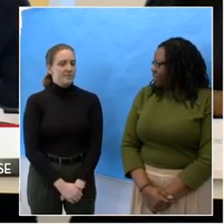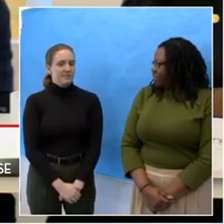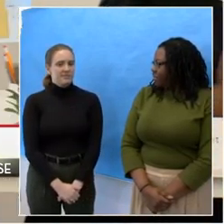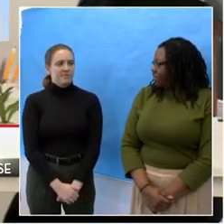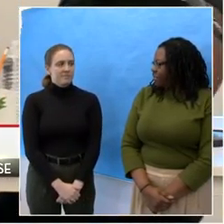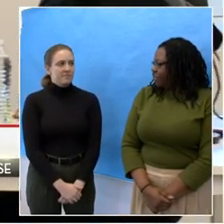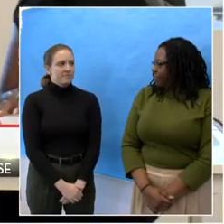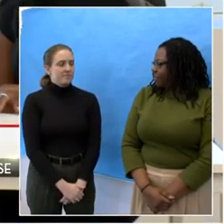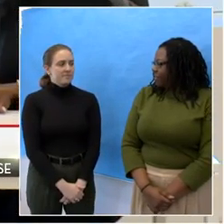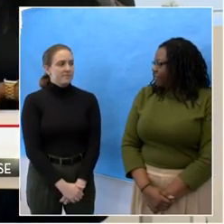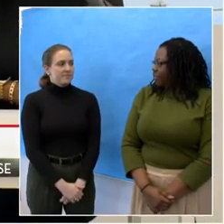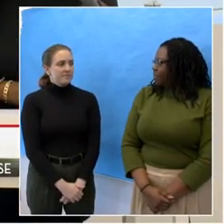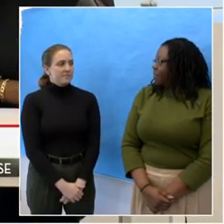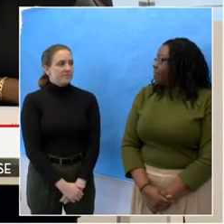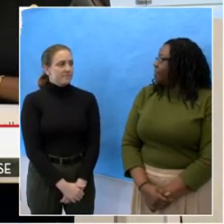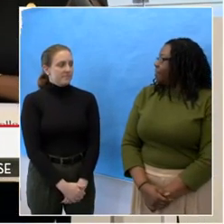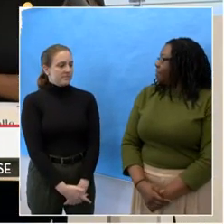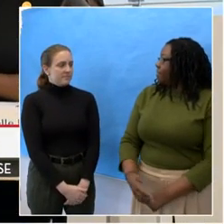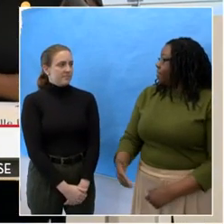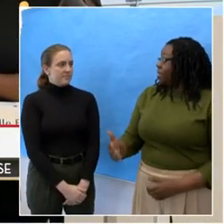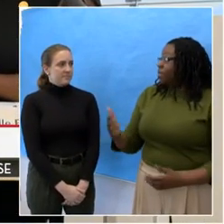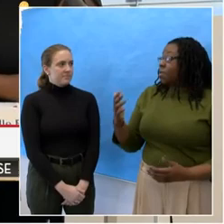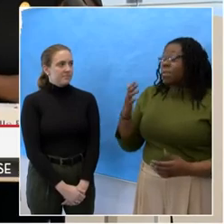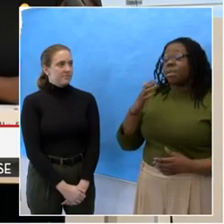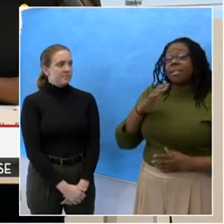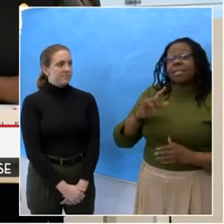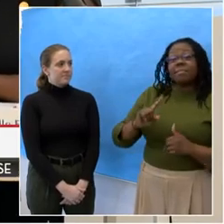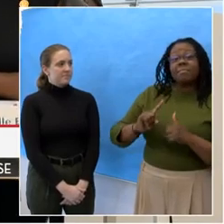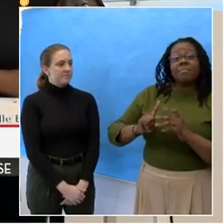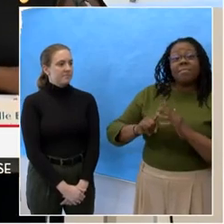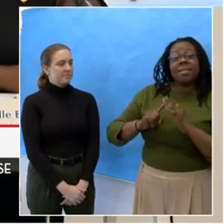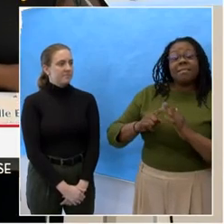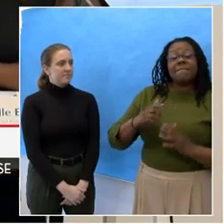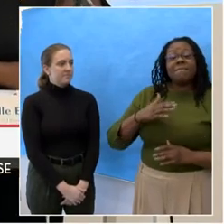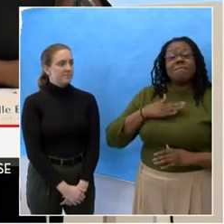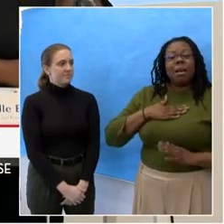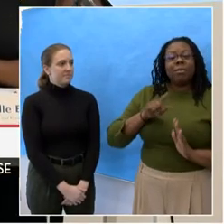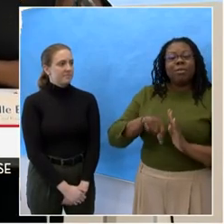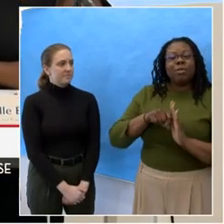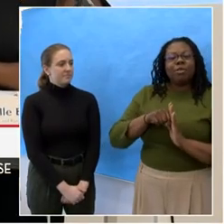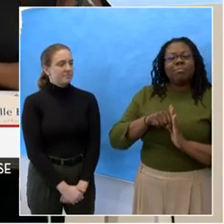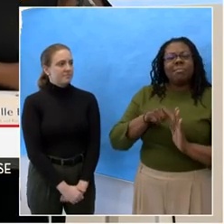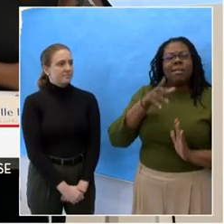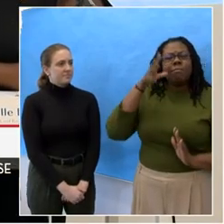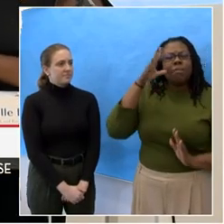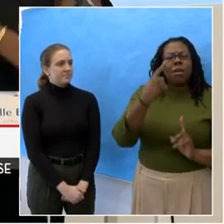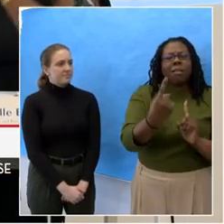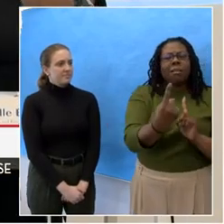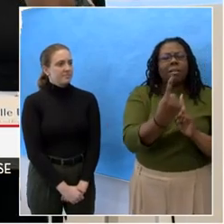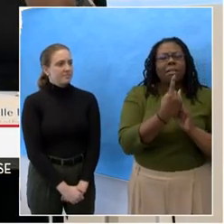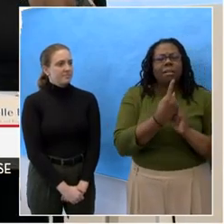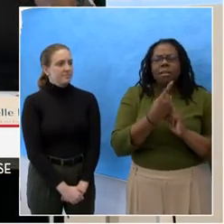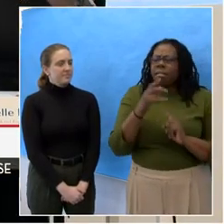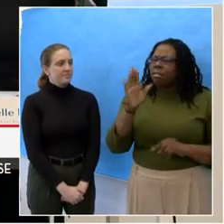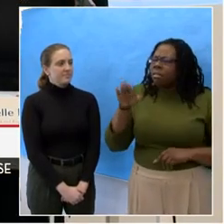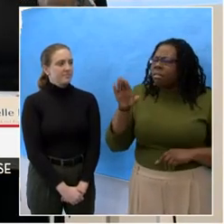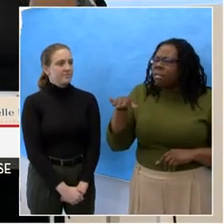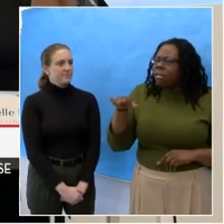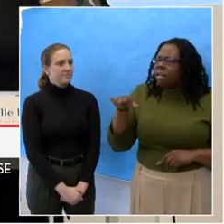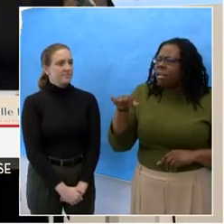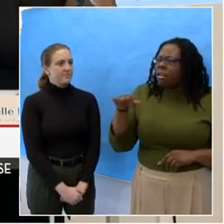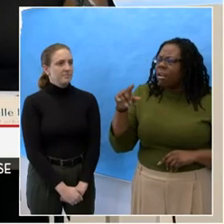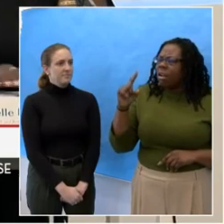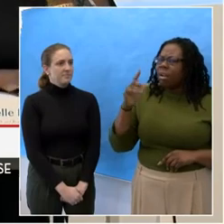So early in my term, a parent came to me and said, Alistair, I thought my son was doing fine. He was getting A's